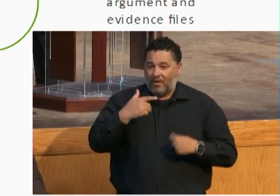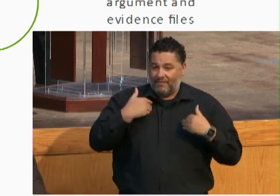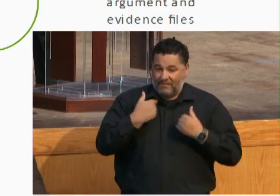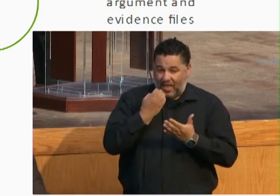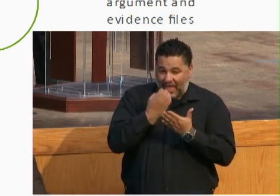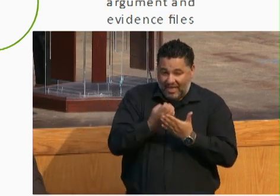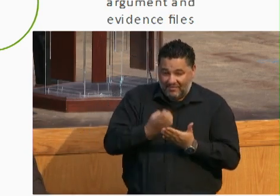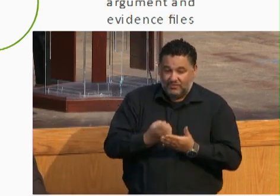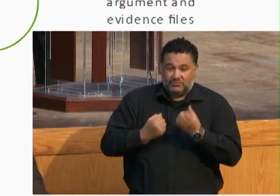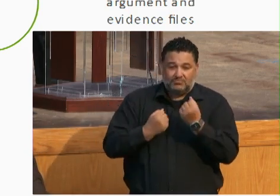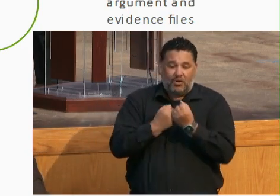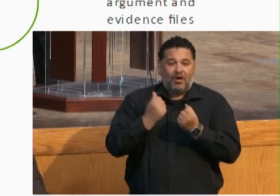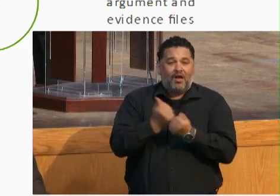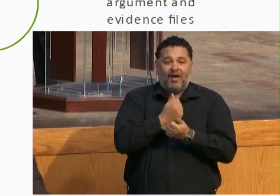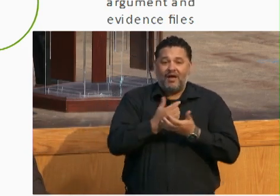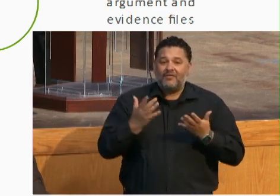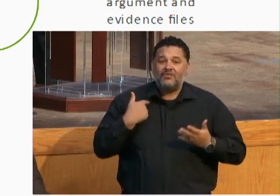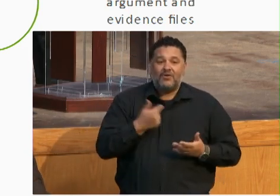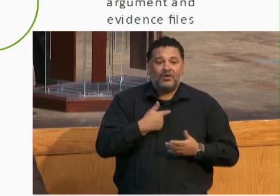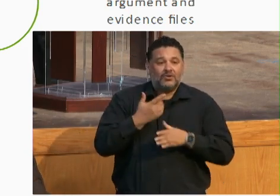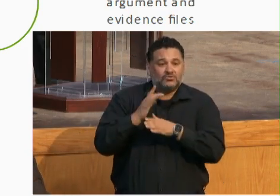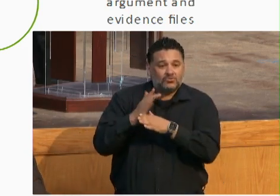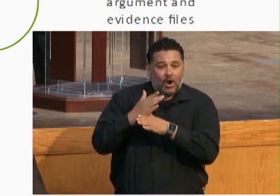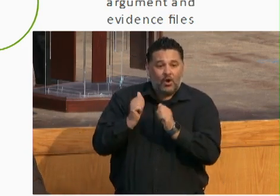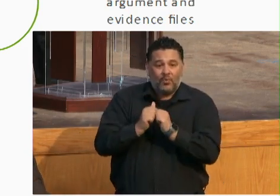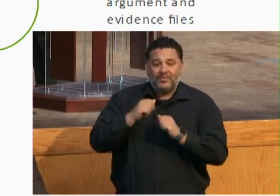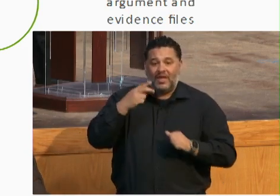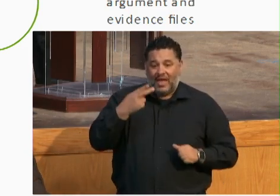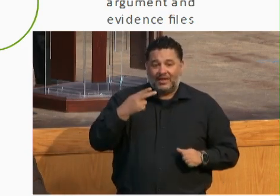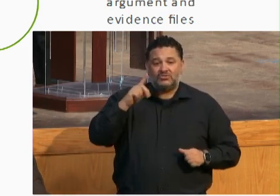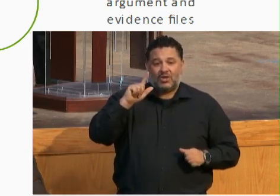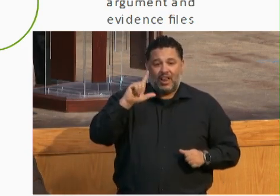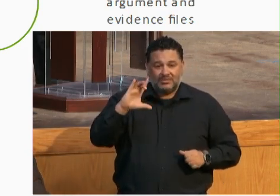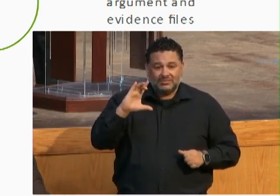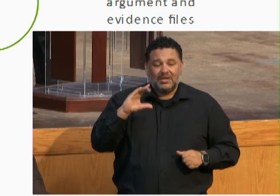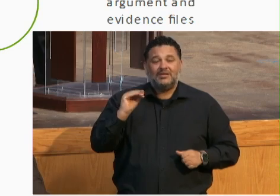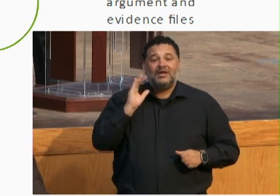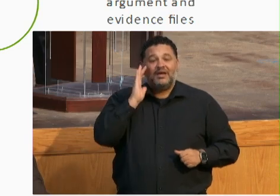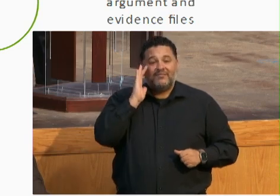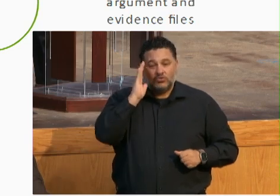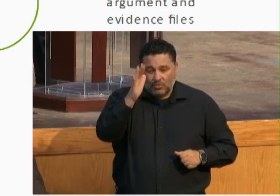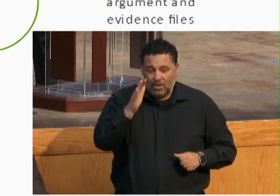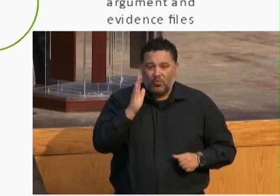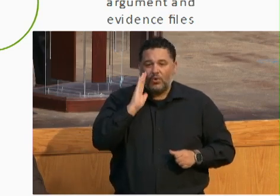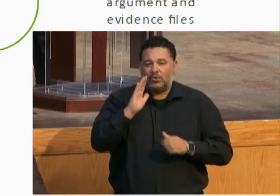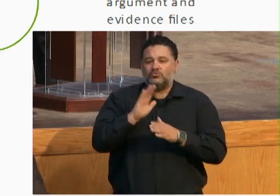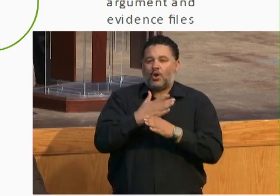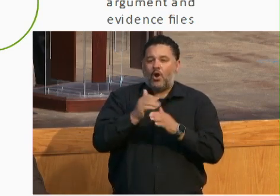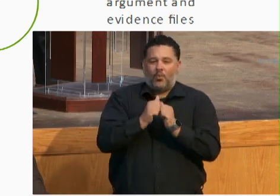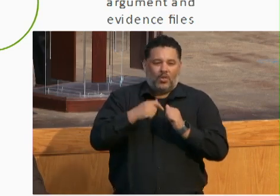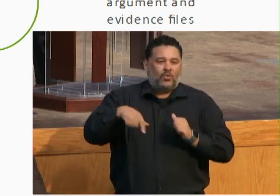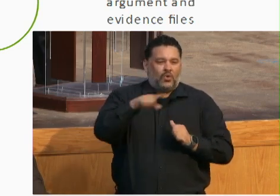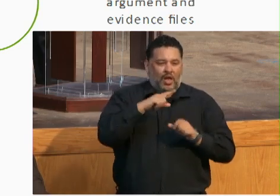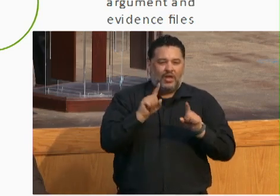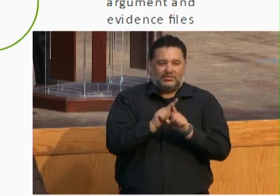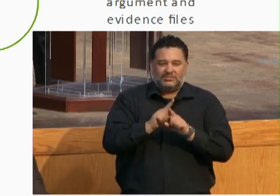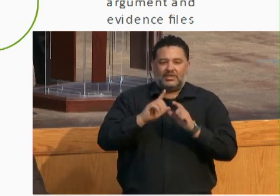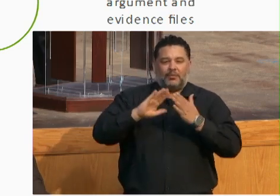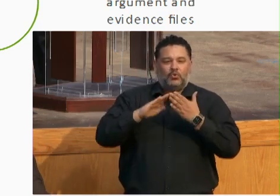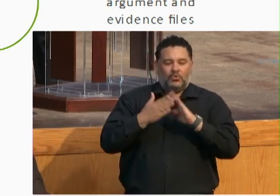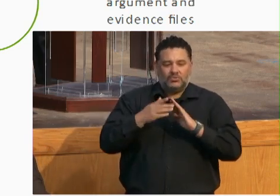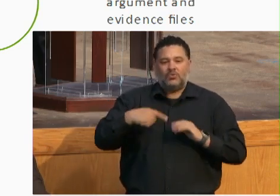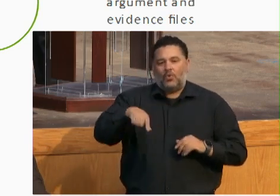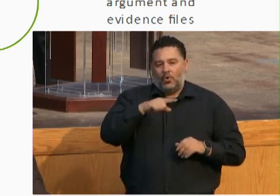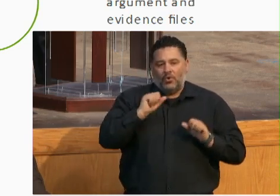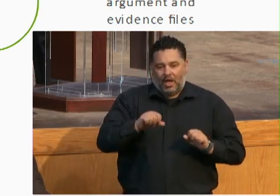support everything that we're sharing with HLC. And we will eventually be sharing that out with y'all as a community so you also can look at